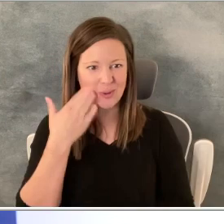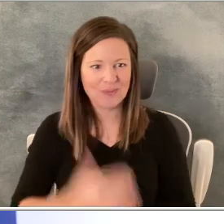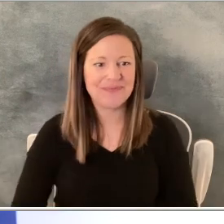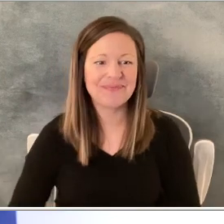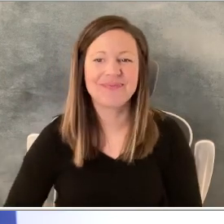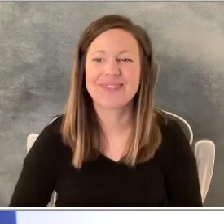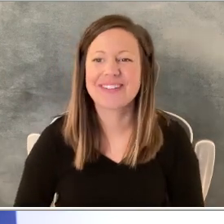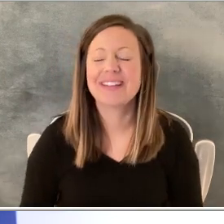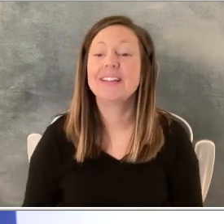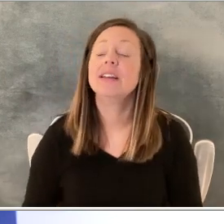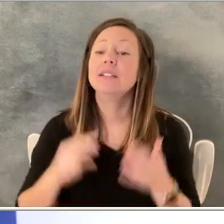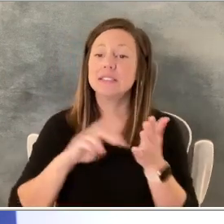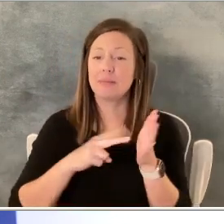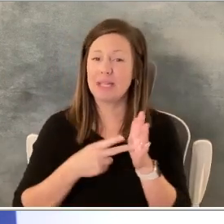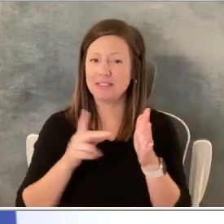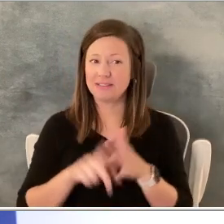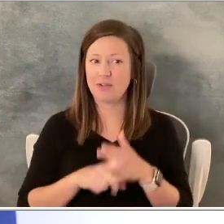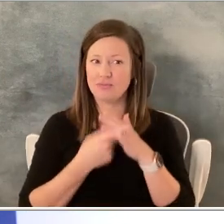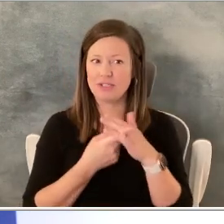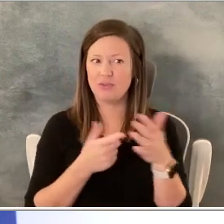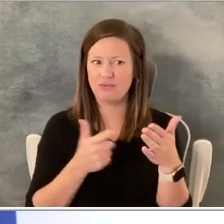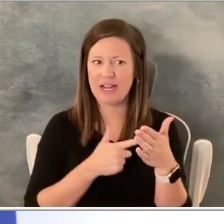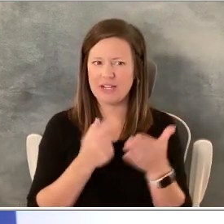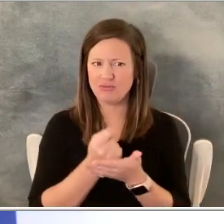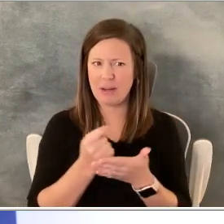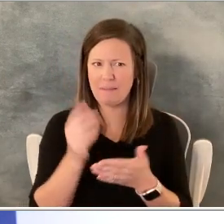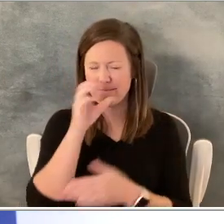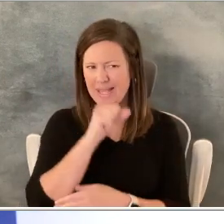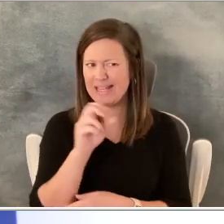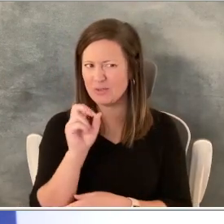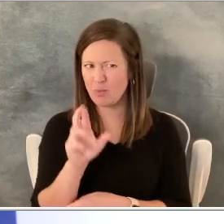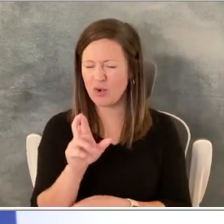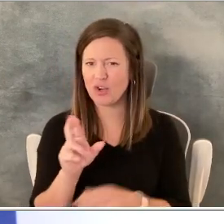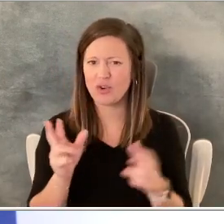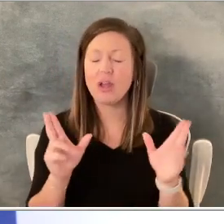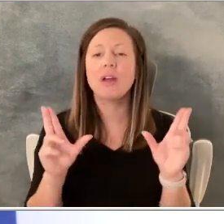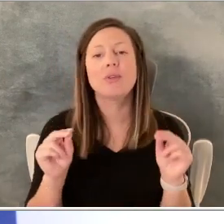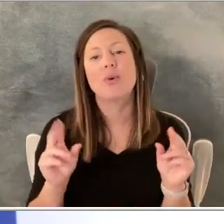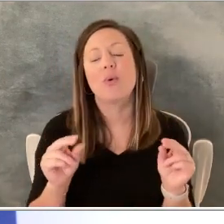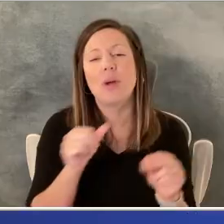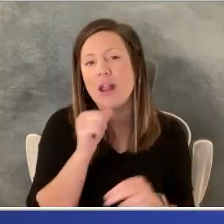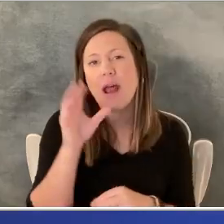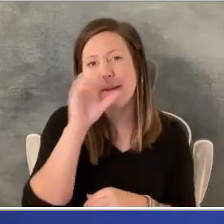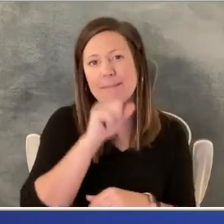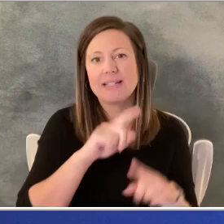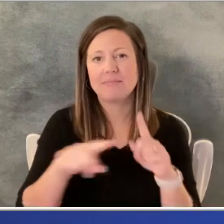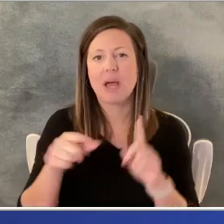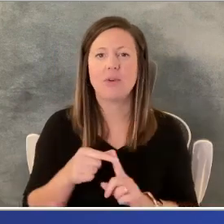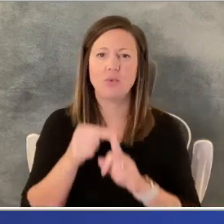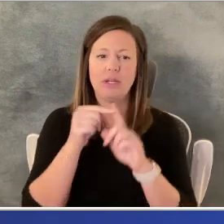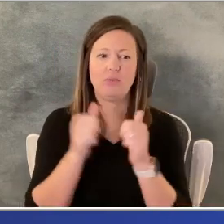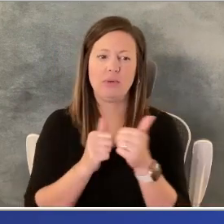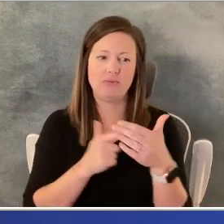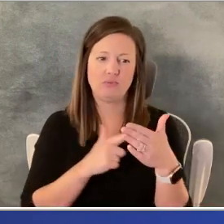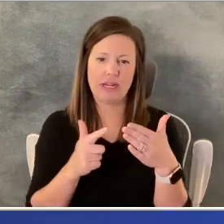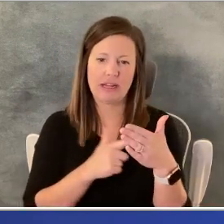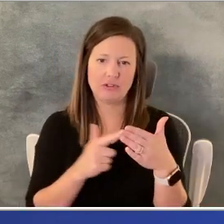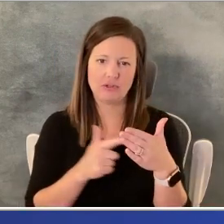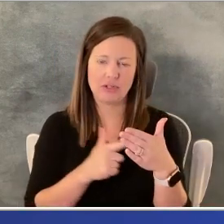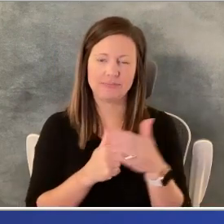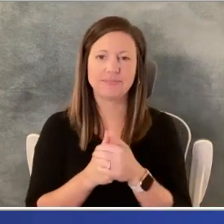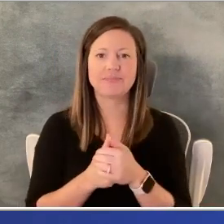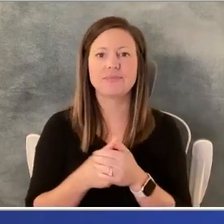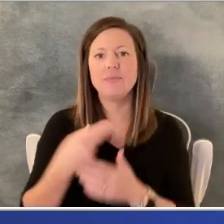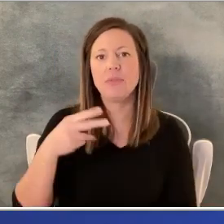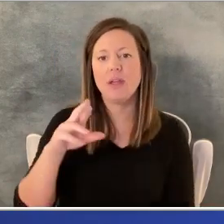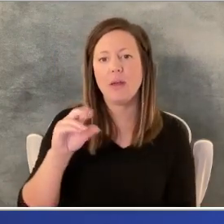treatment, that it missed a spot? No, it didn't miss it. But one thing that's unique about radiation, because the prostate's staying in place and the